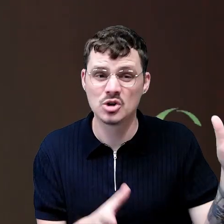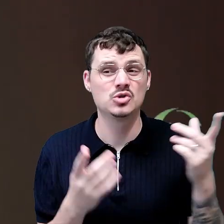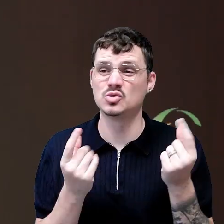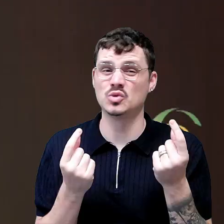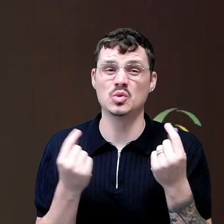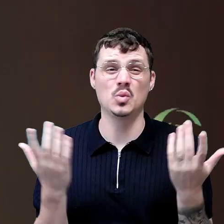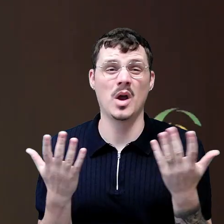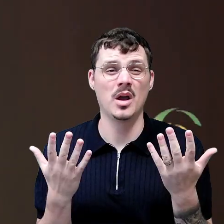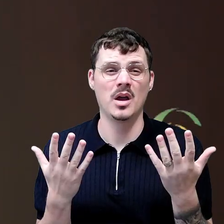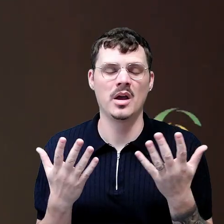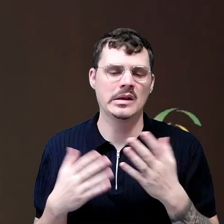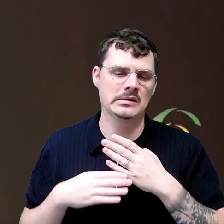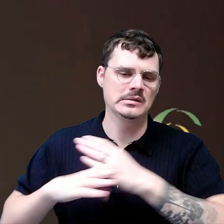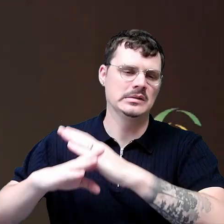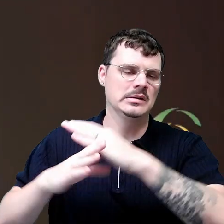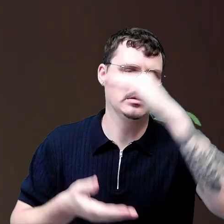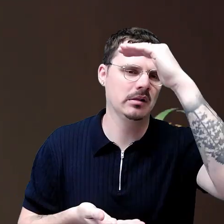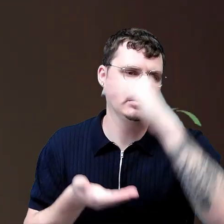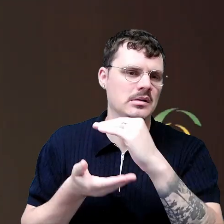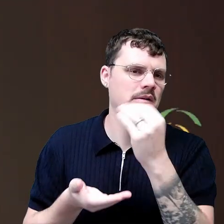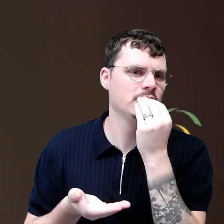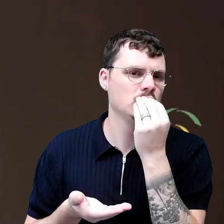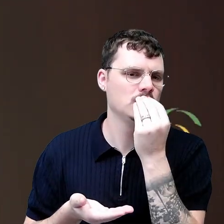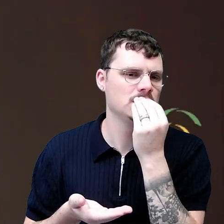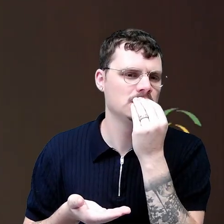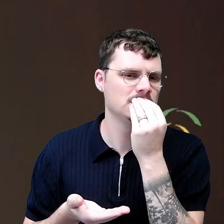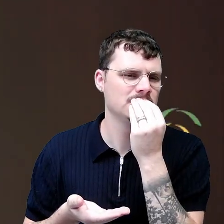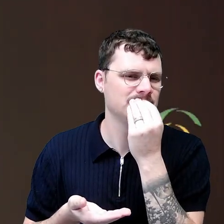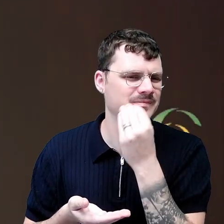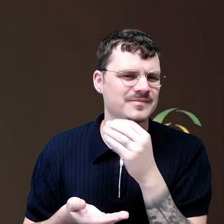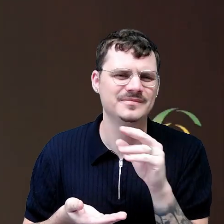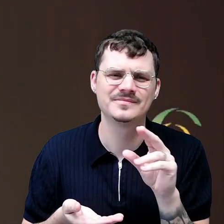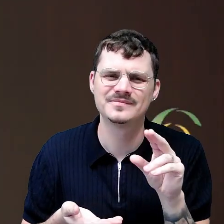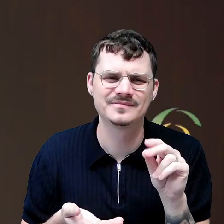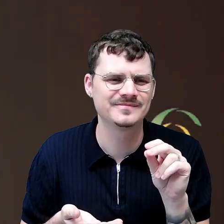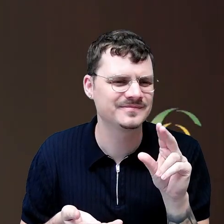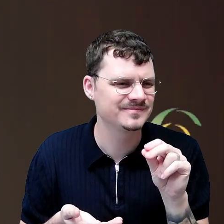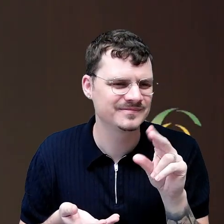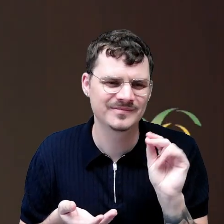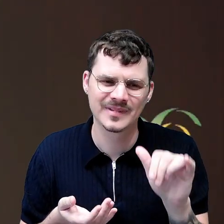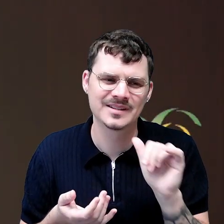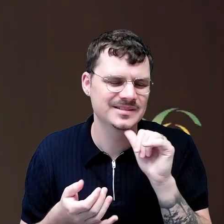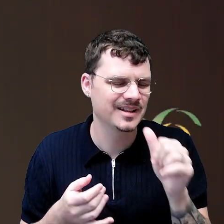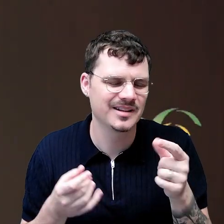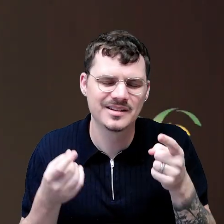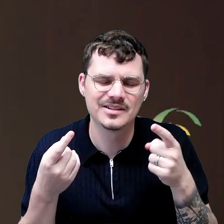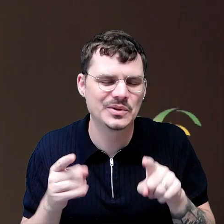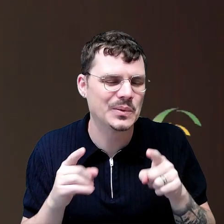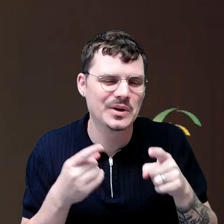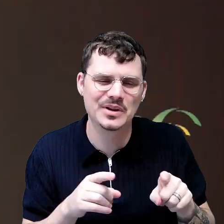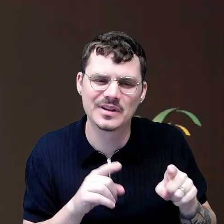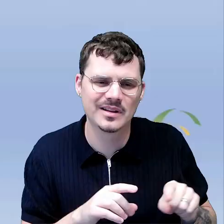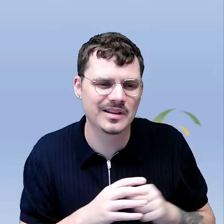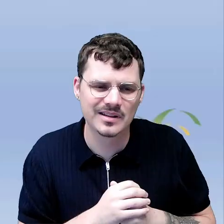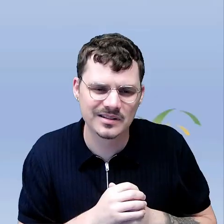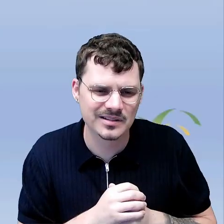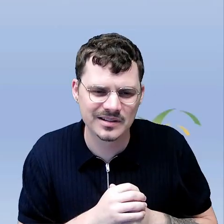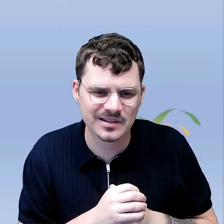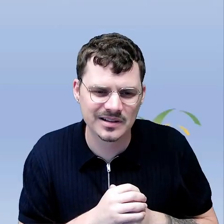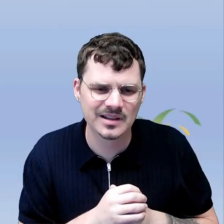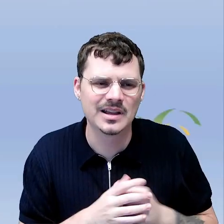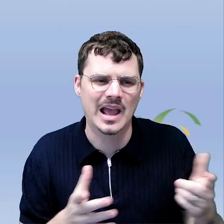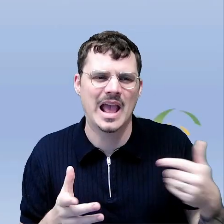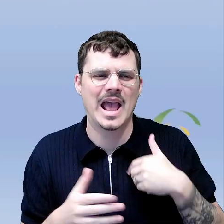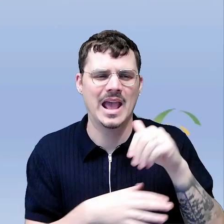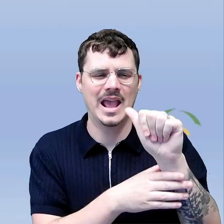restrict his access to food. Nah, that's not what's going on with him, is it? He had an